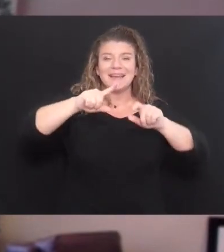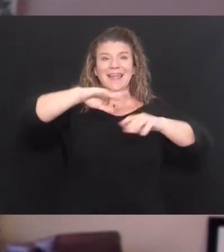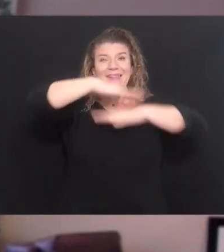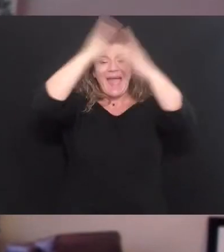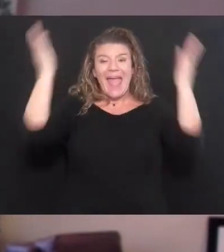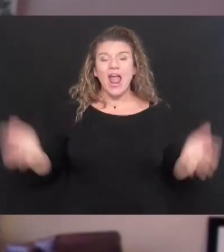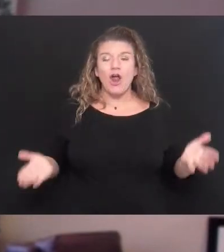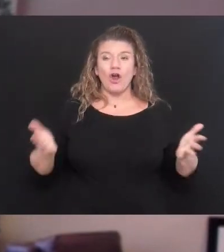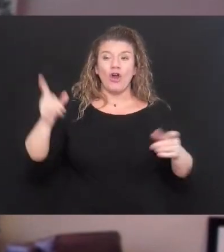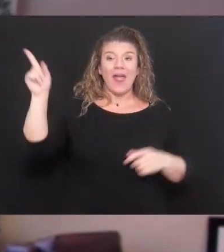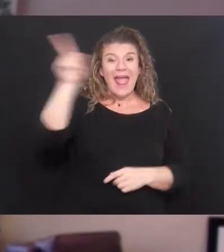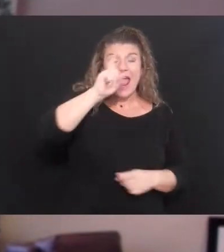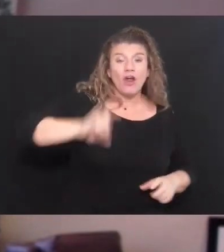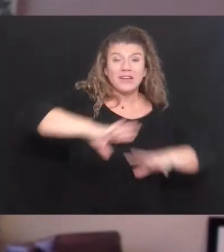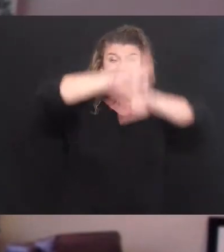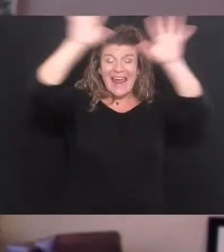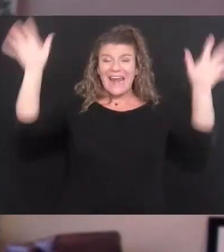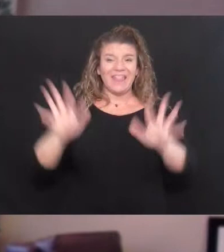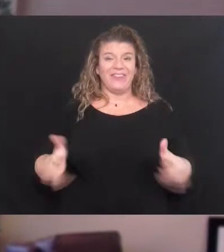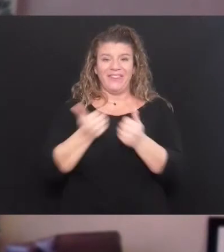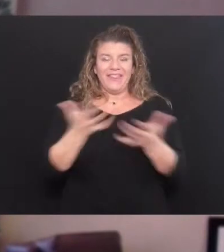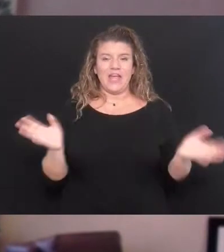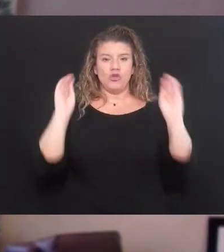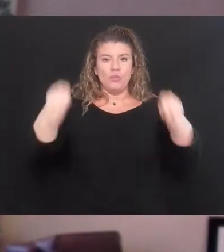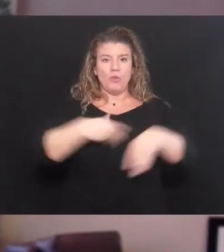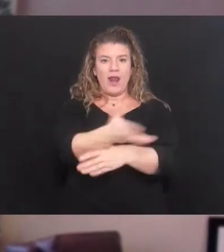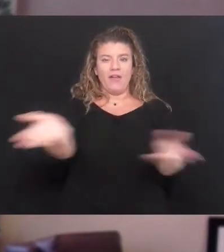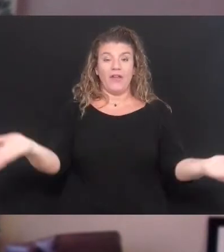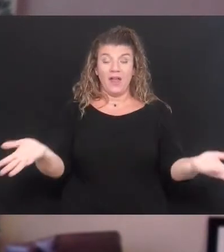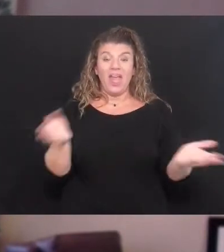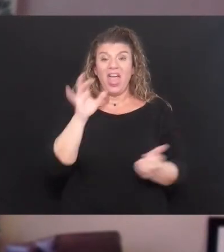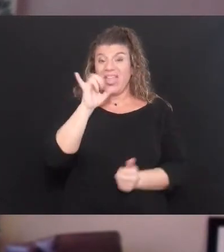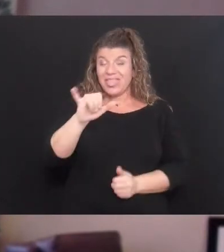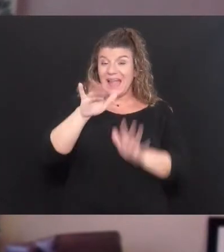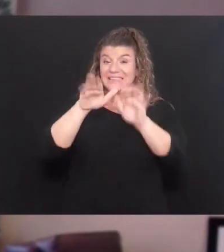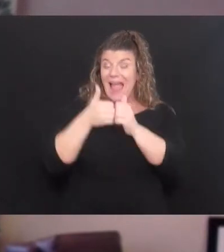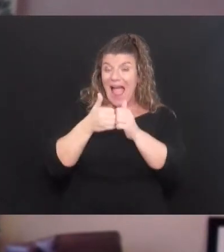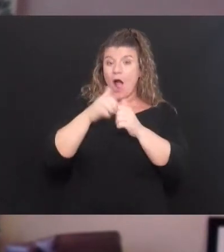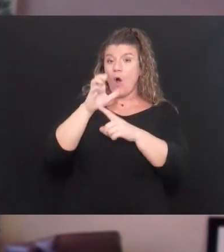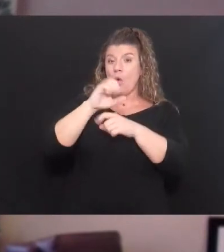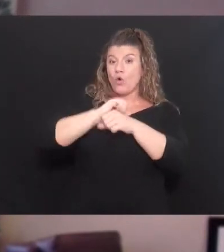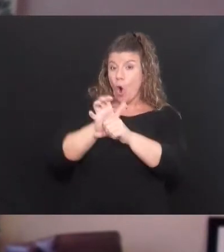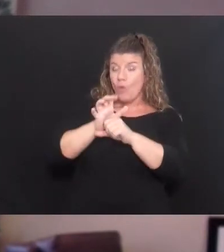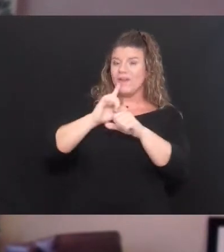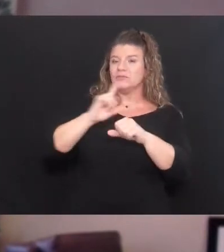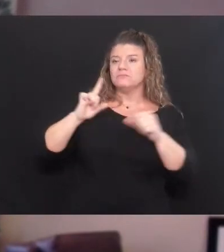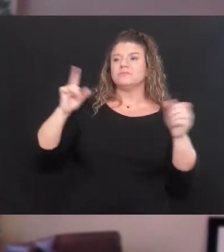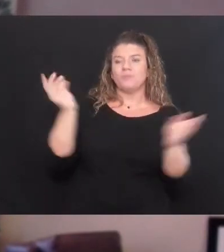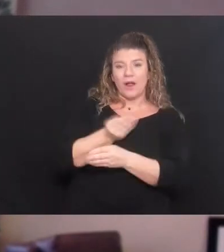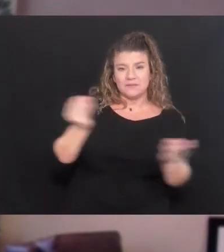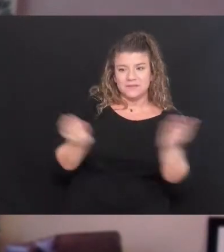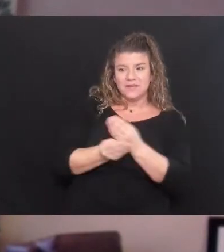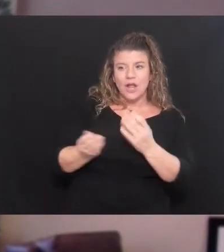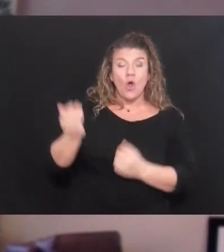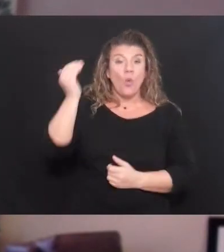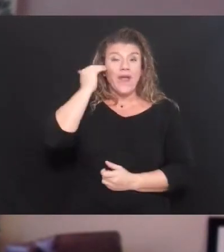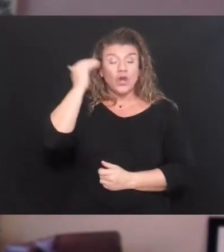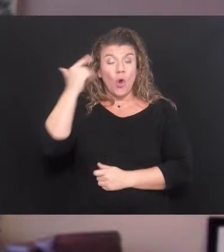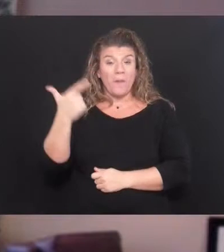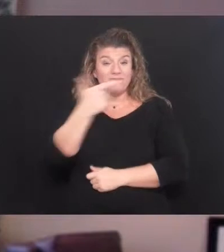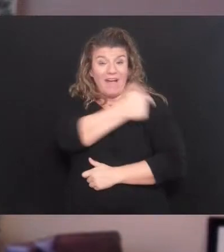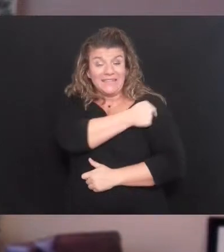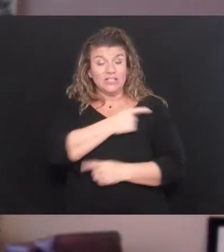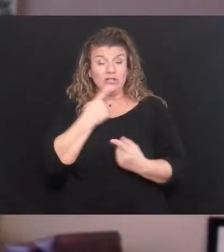that are put into the air, which is how COVID spreads. And we know that the vaccines are highly